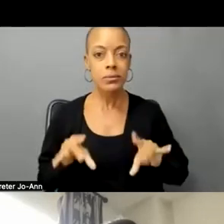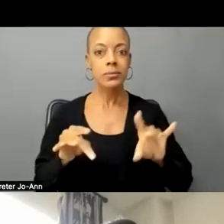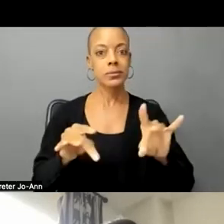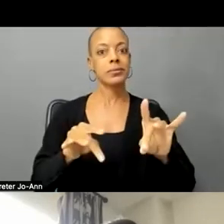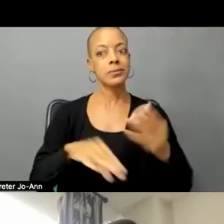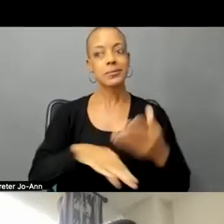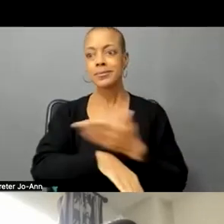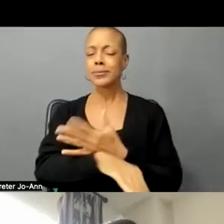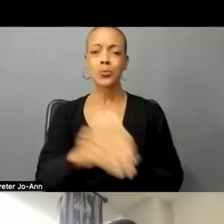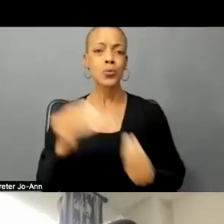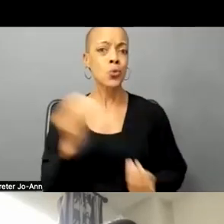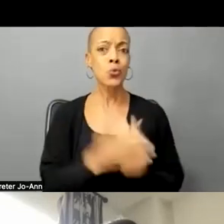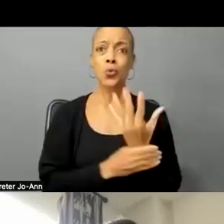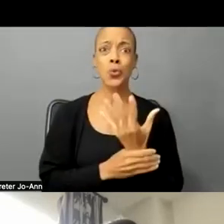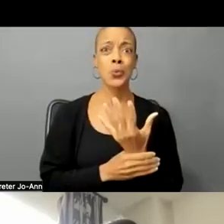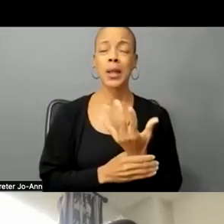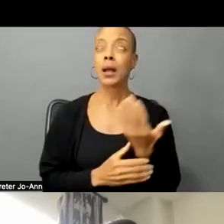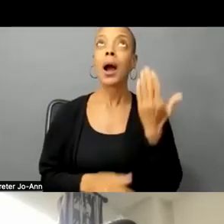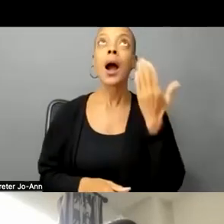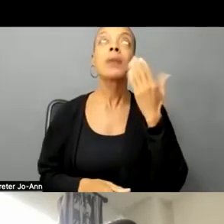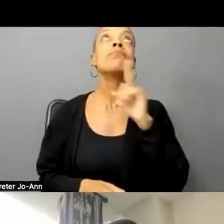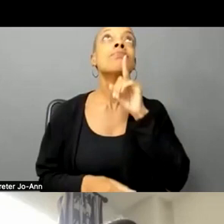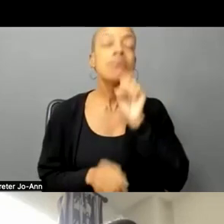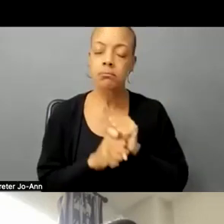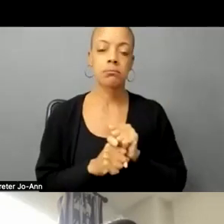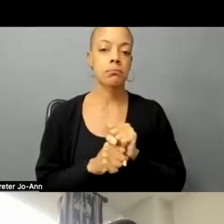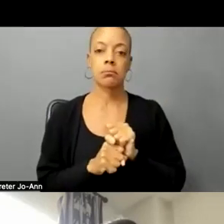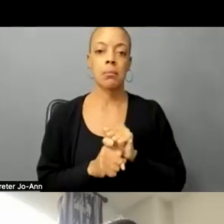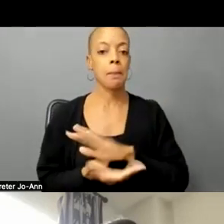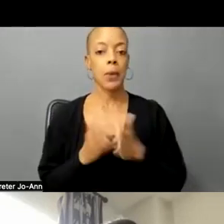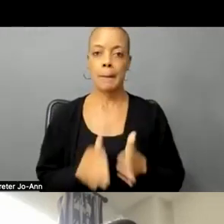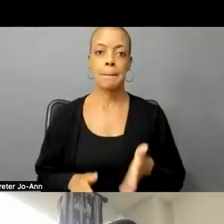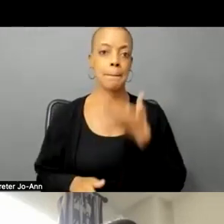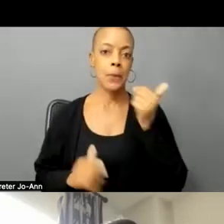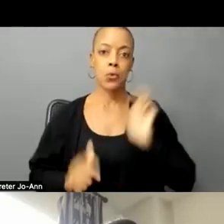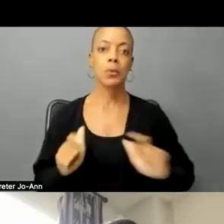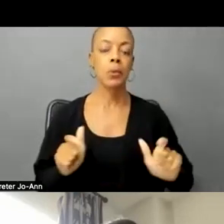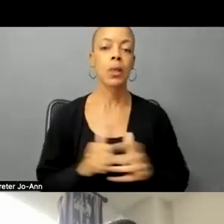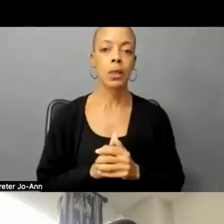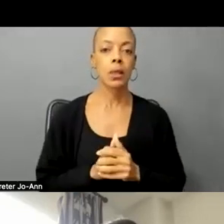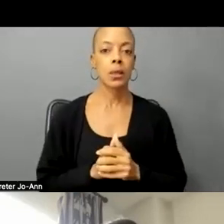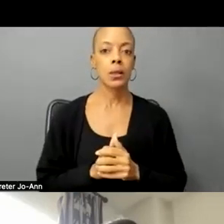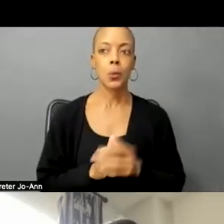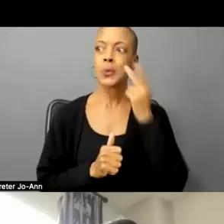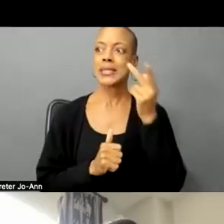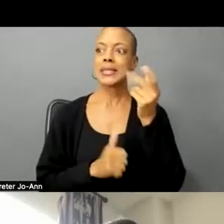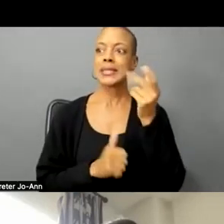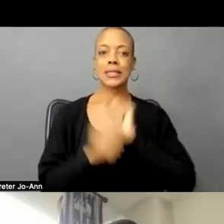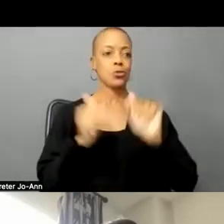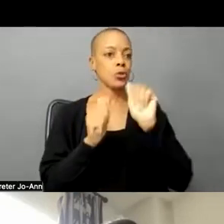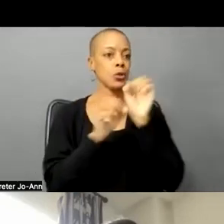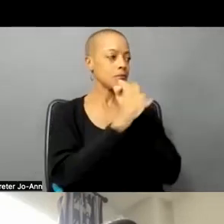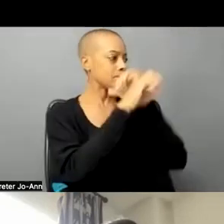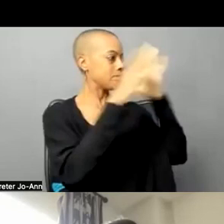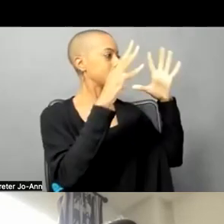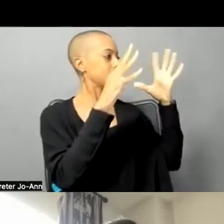certain, we become better humans. We see each other more clearly, I think, and we find our humanity in each